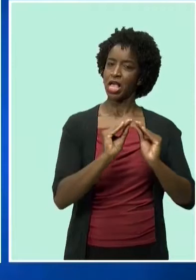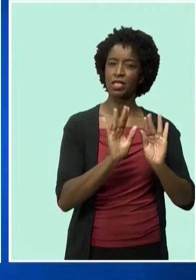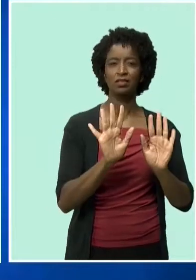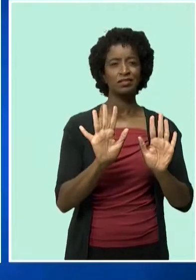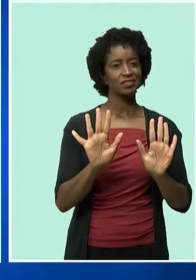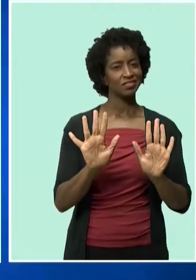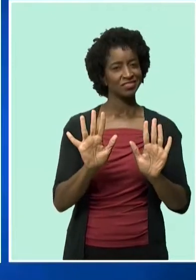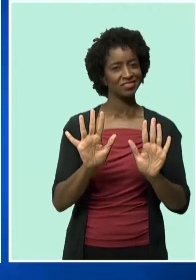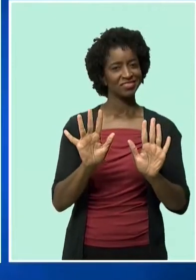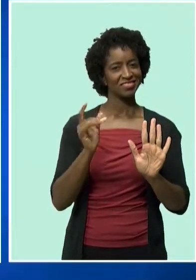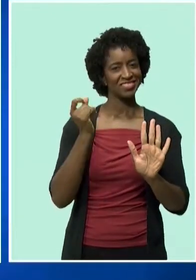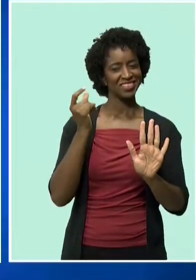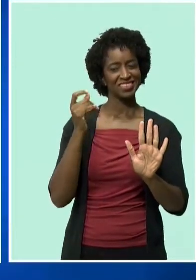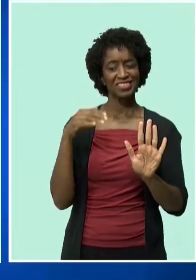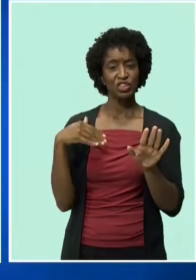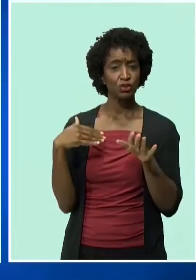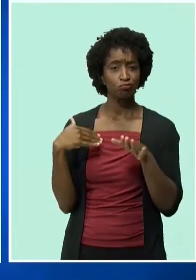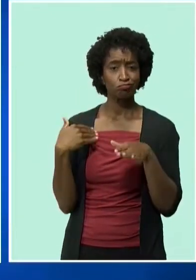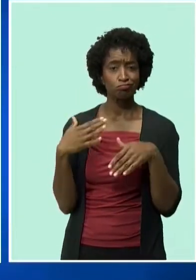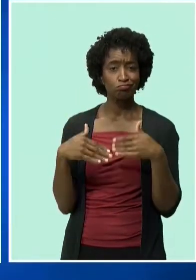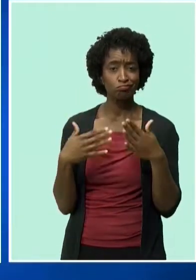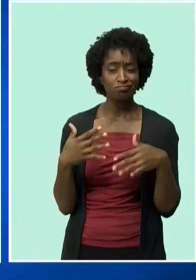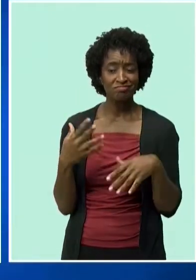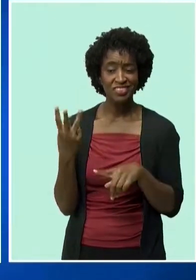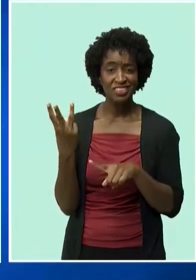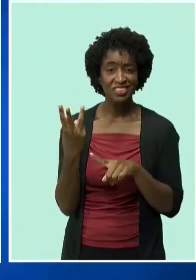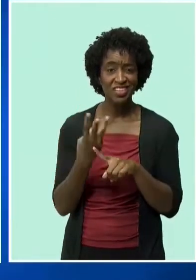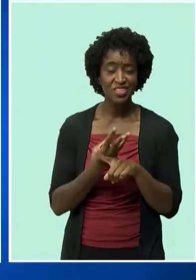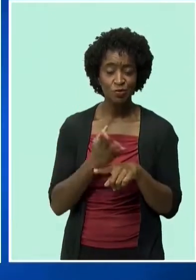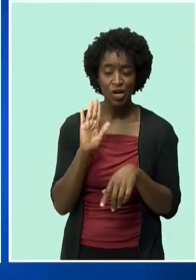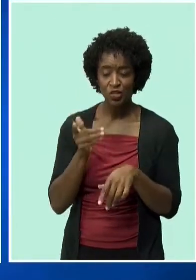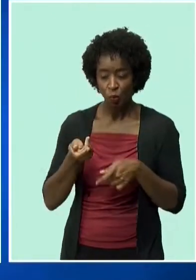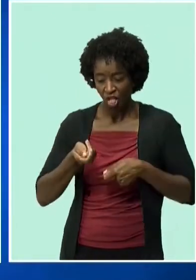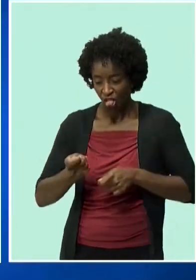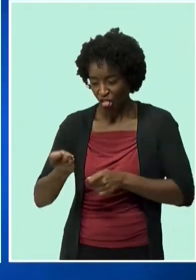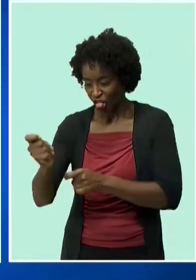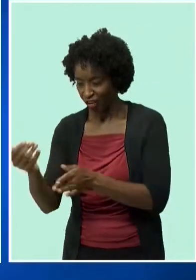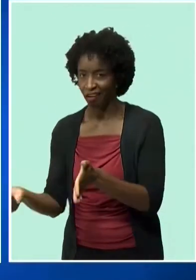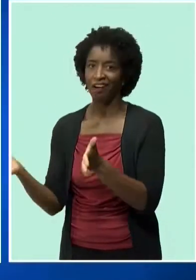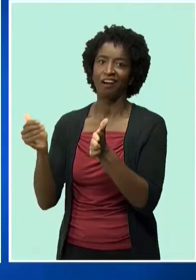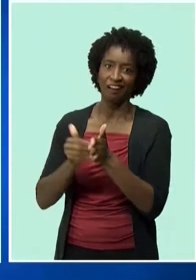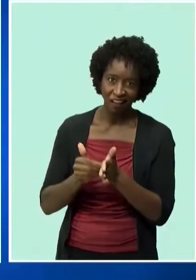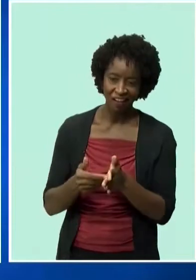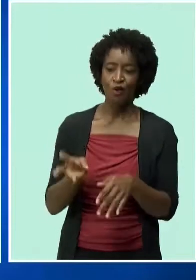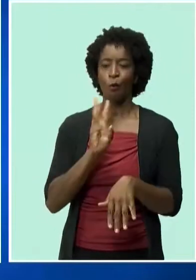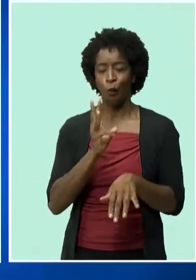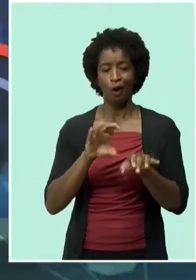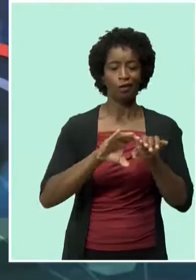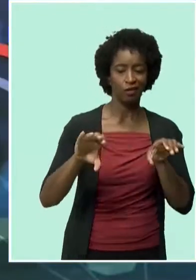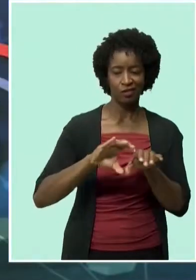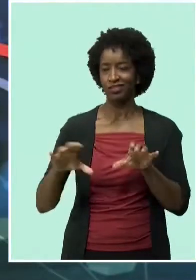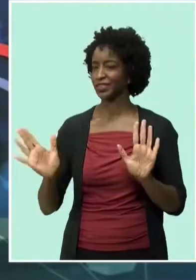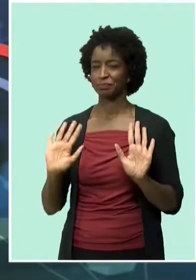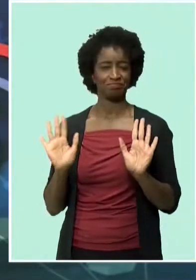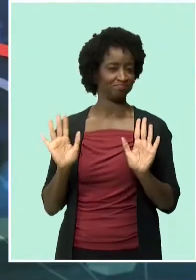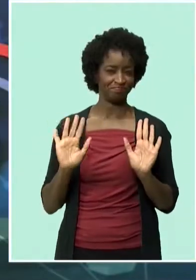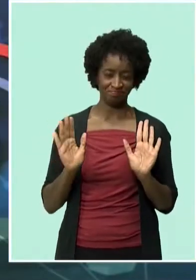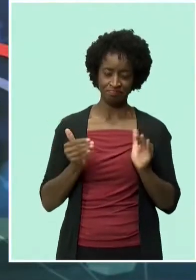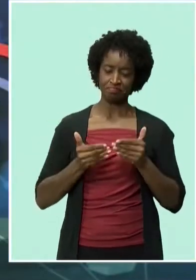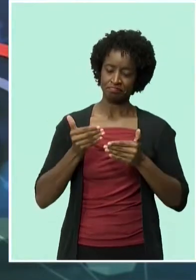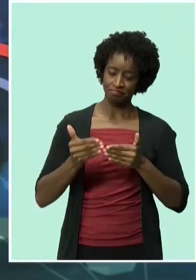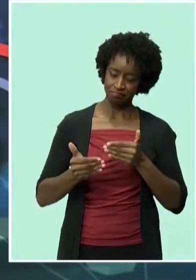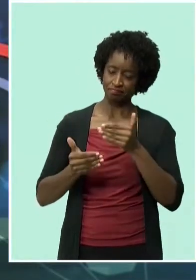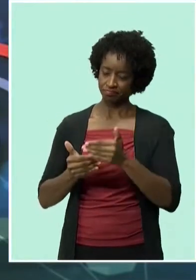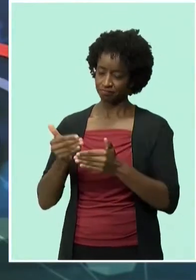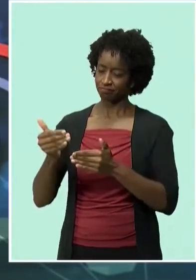literally dug up within 6 months to a year because of the problems with the water. Well, the